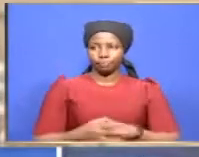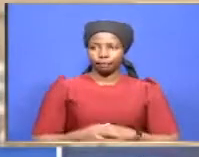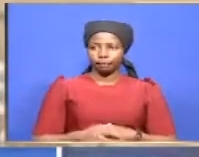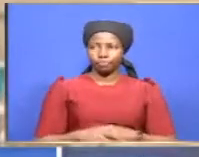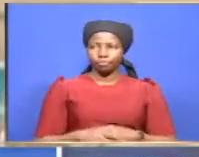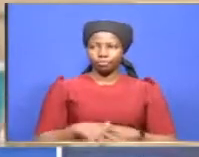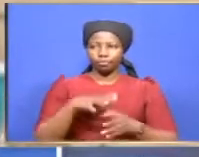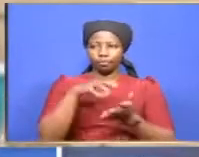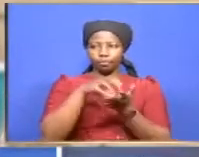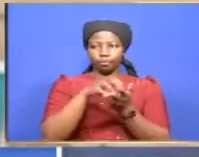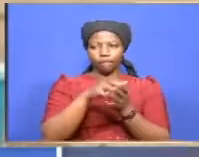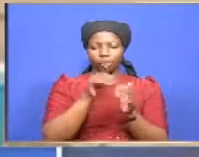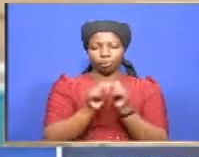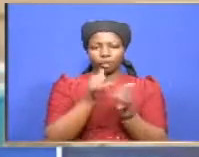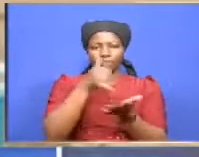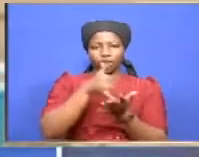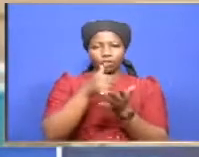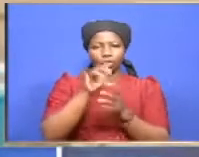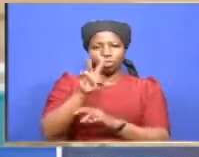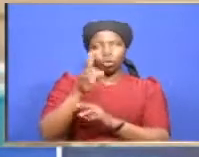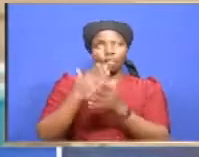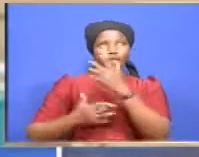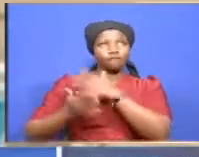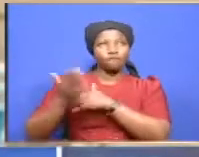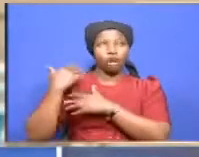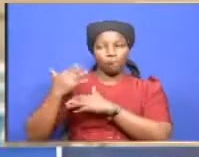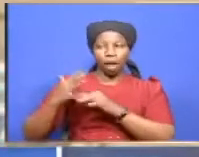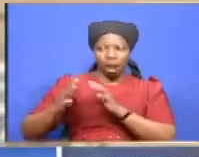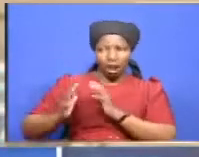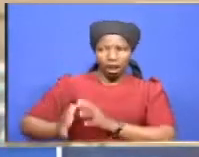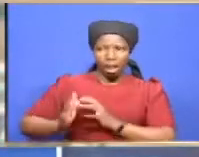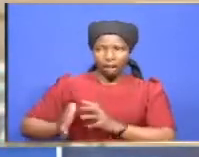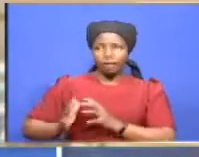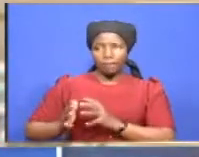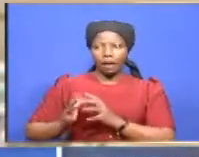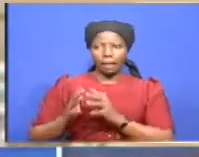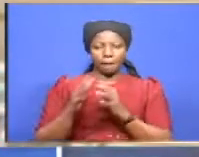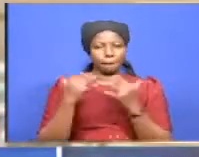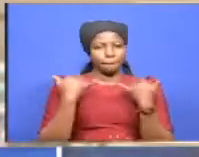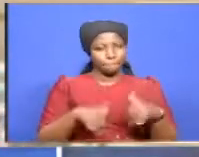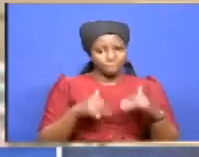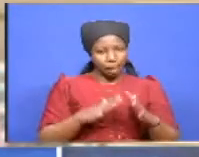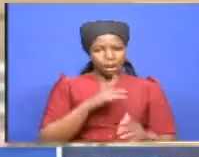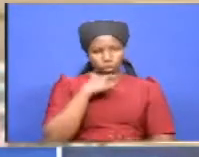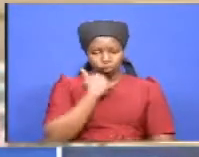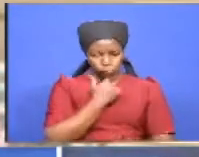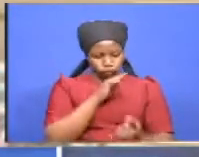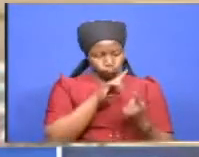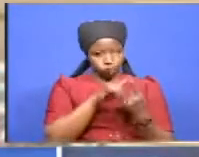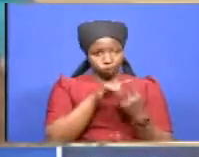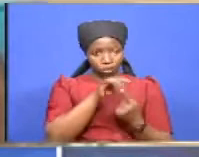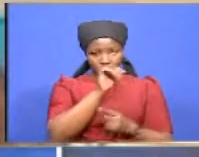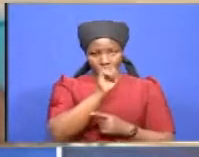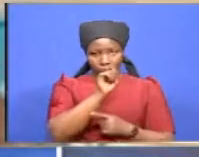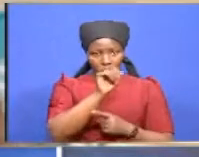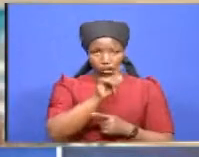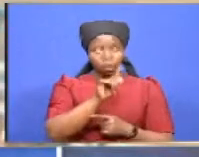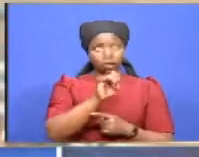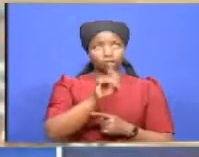that involves two former rugby players who are Alex Alaba and